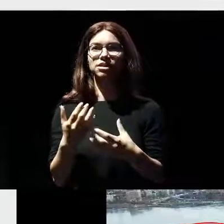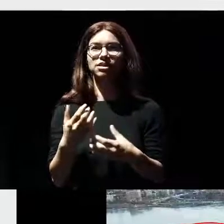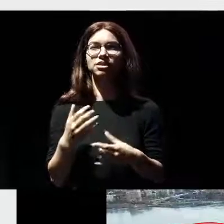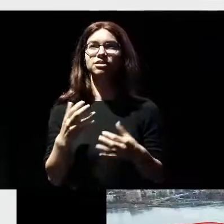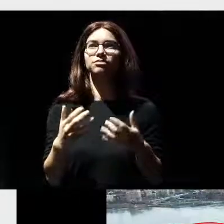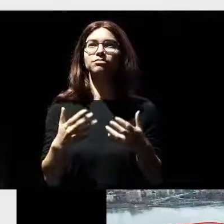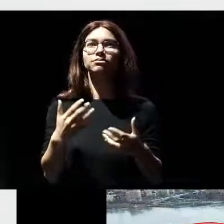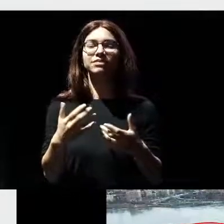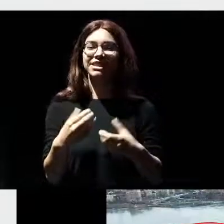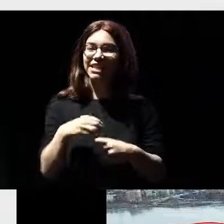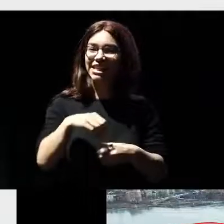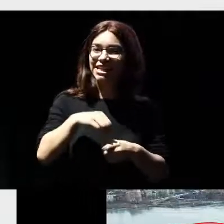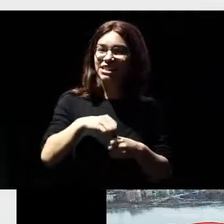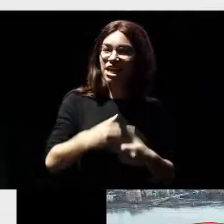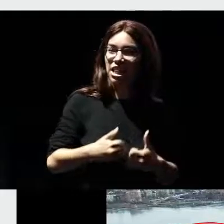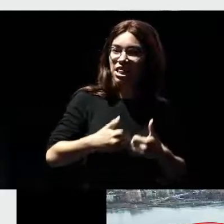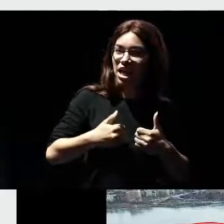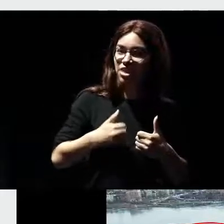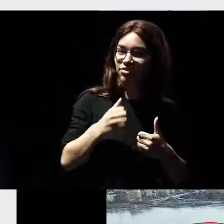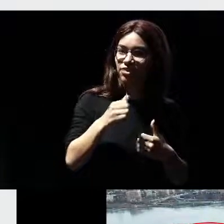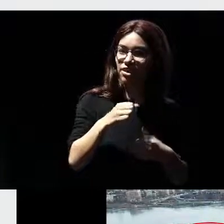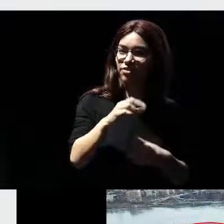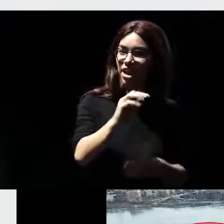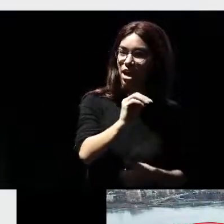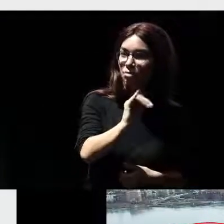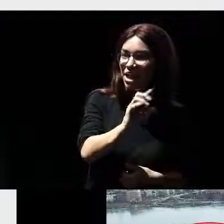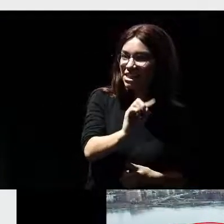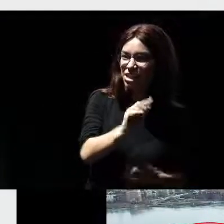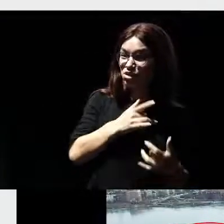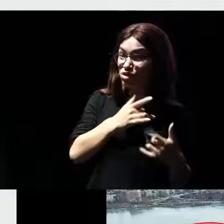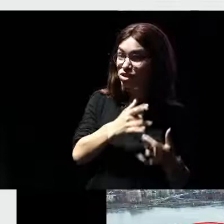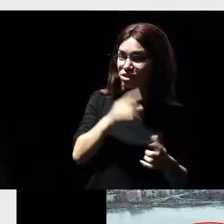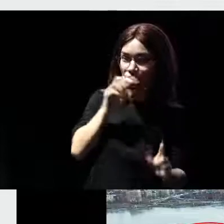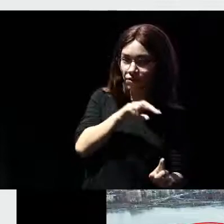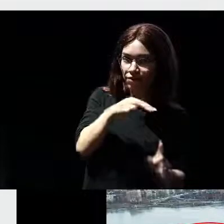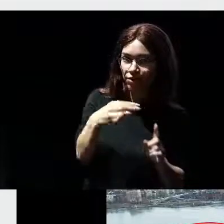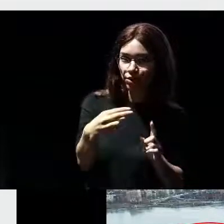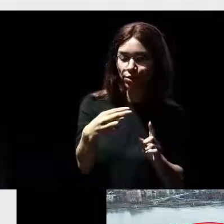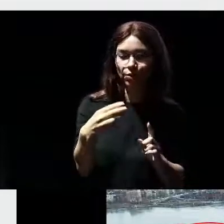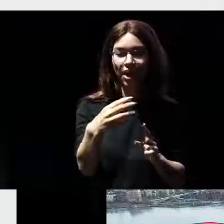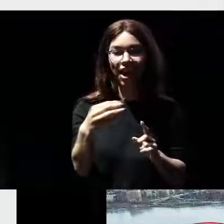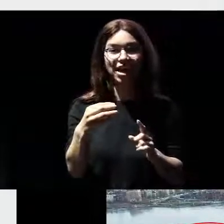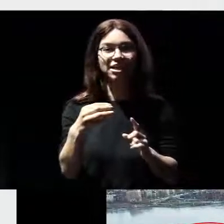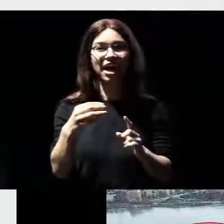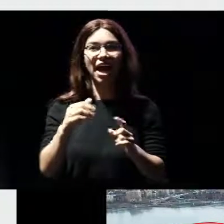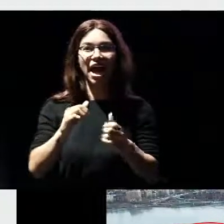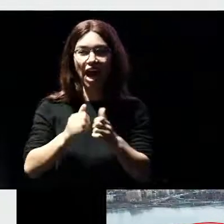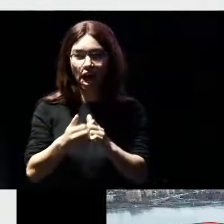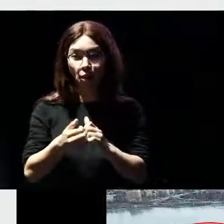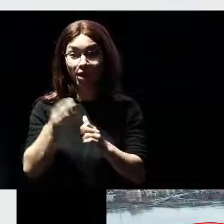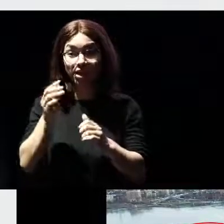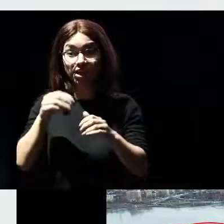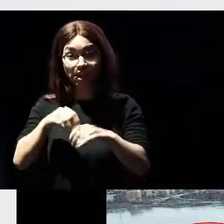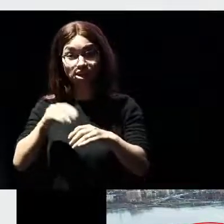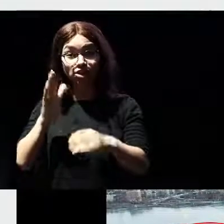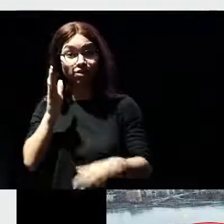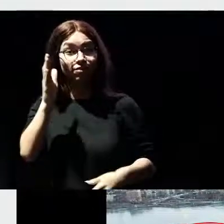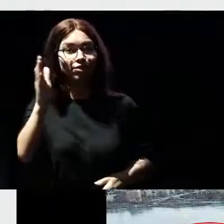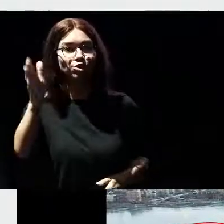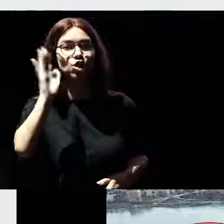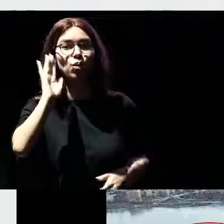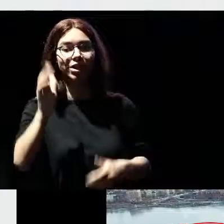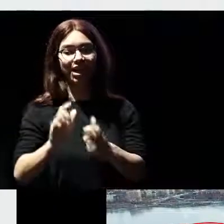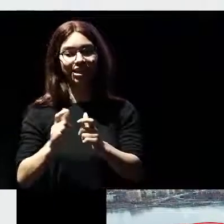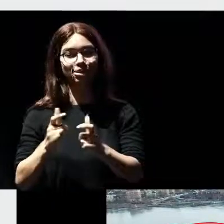interior life of the MIT campus in a traditional way and its inevitable expansion into